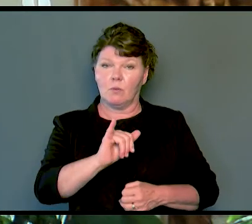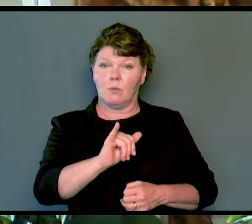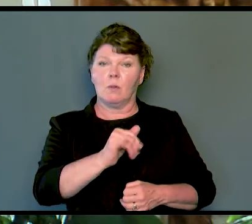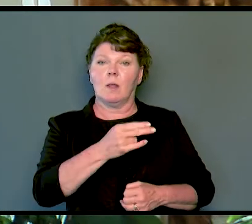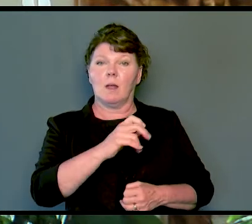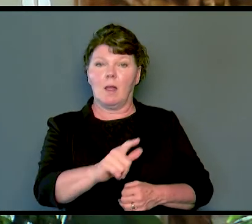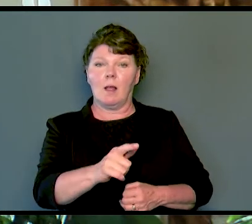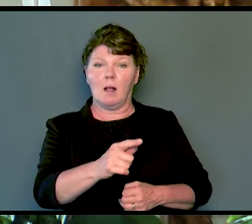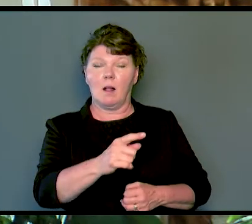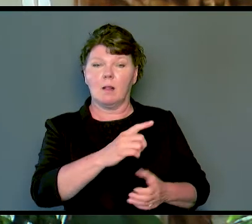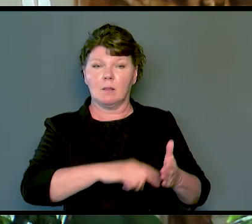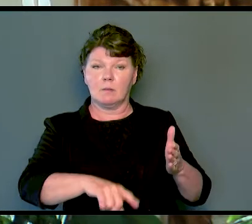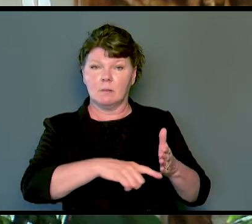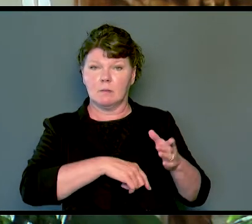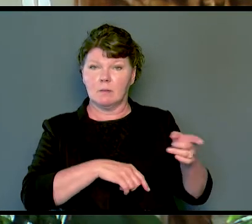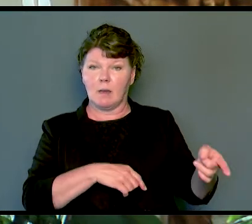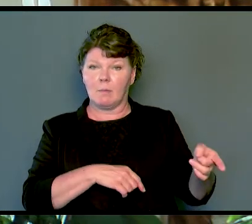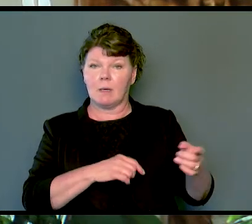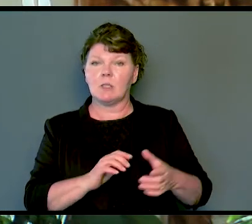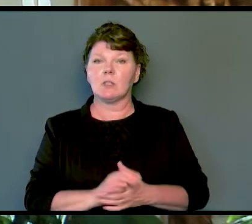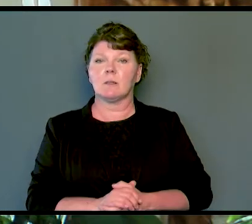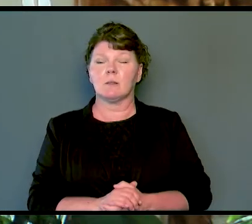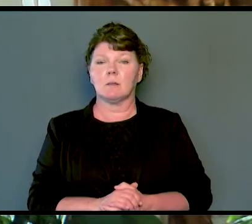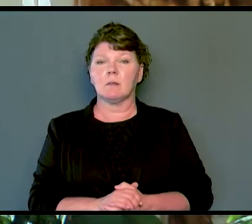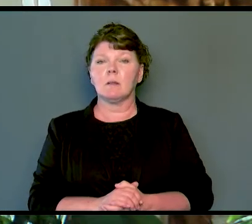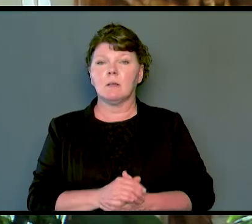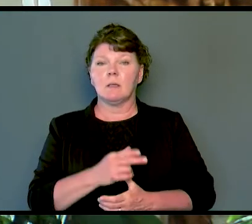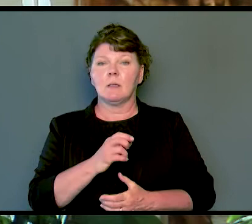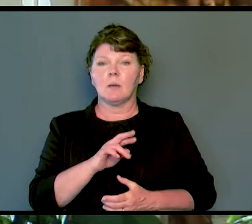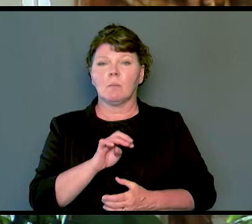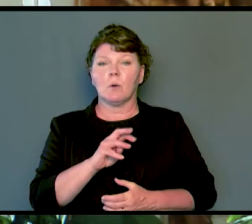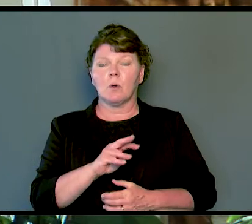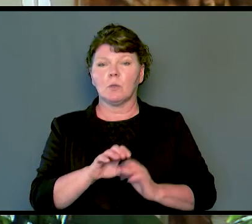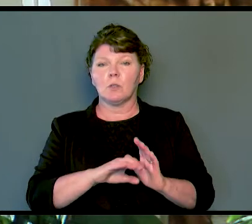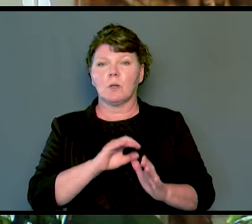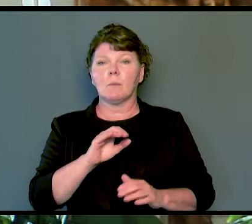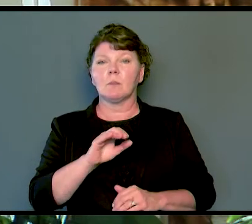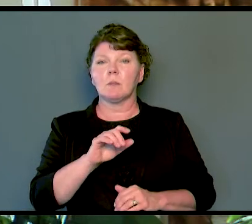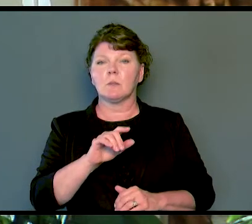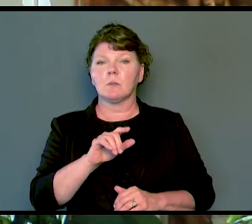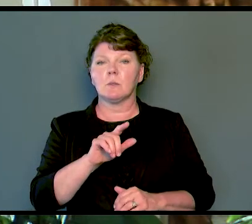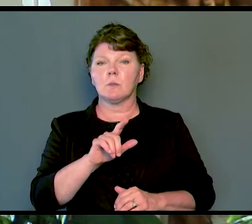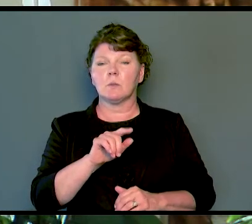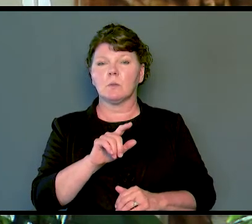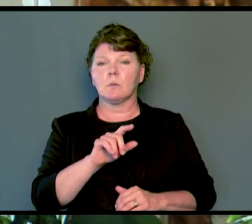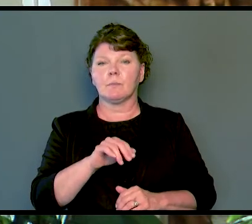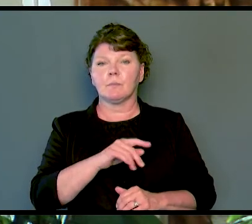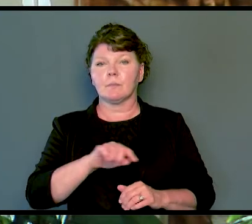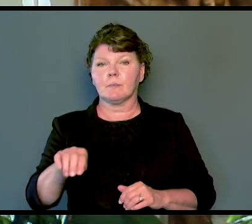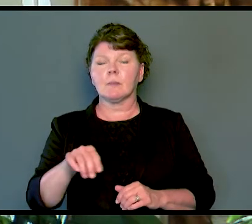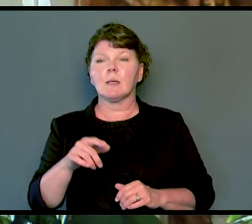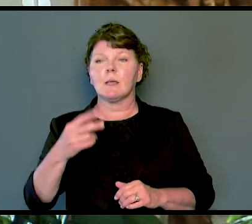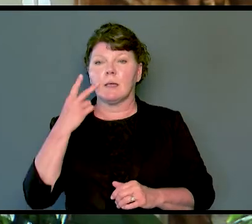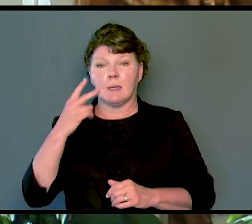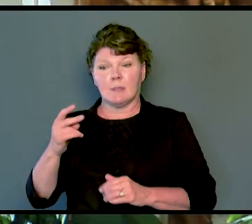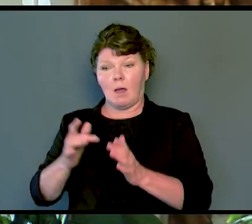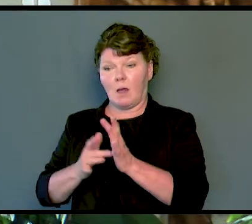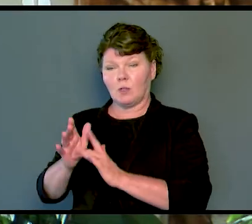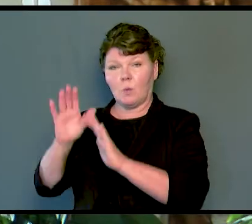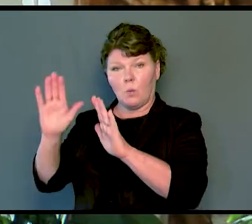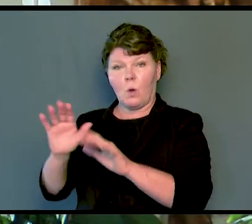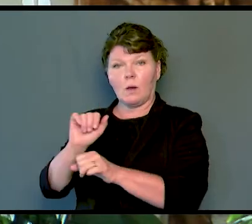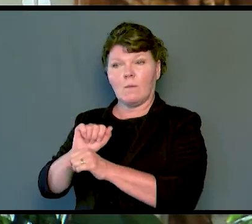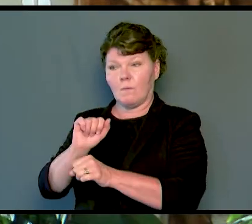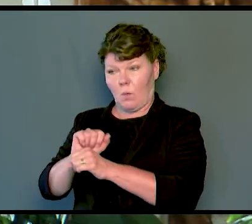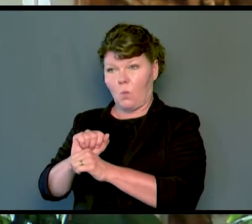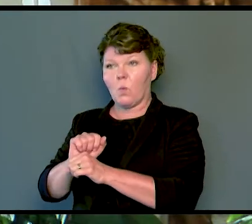hell. Matthew chapter 11, verses 20 through 22 tells what will happen to the people who saw him and saw his great